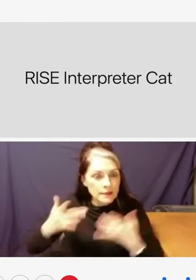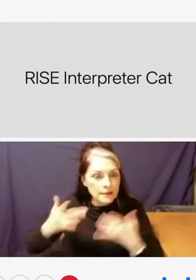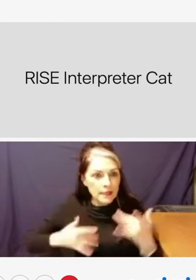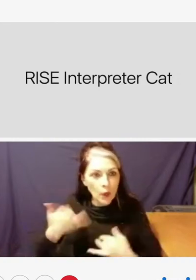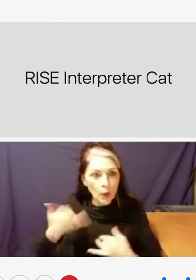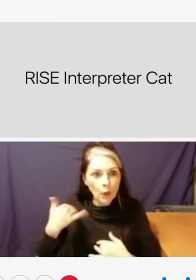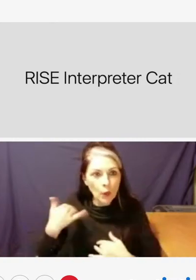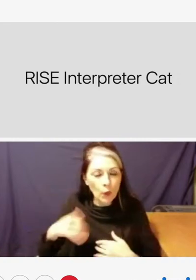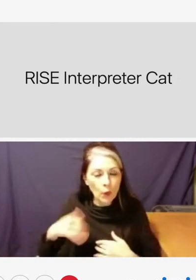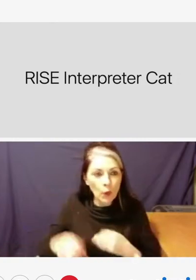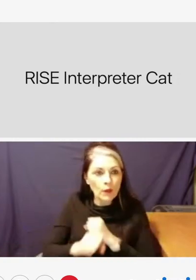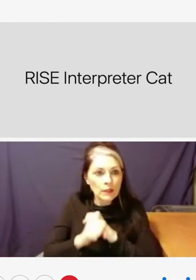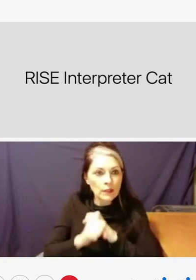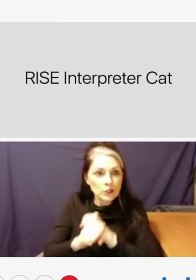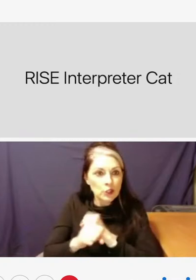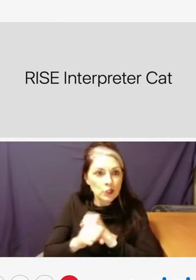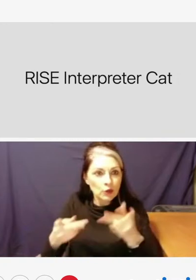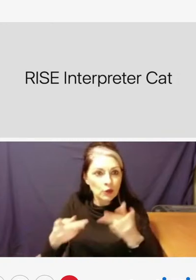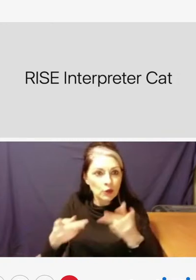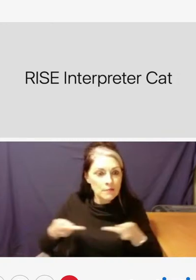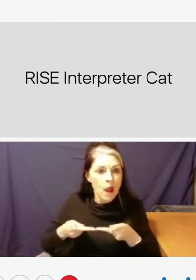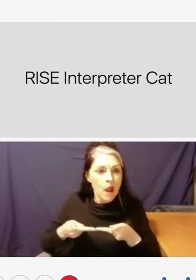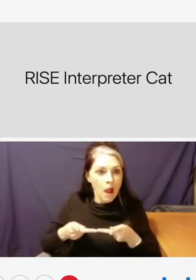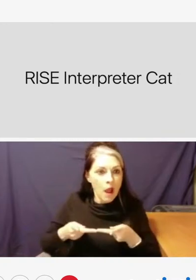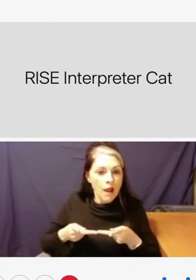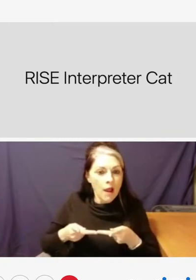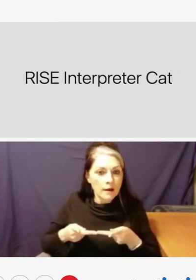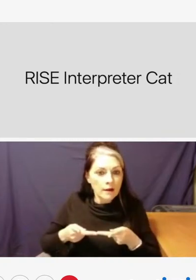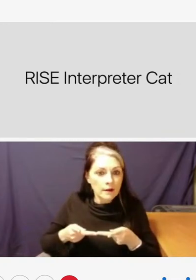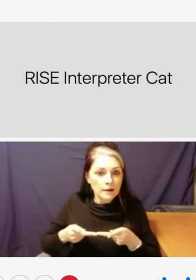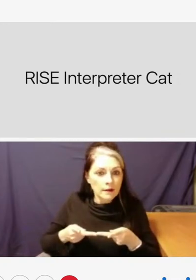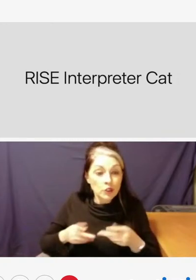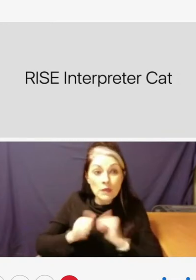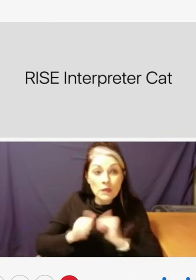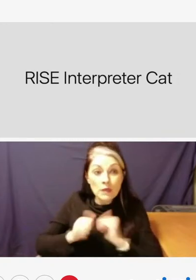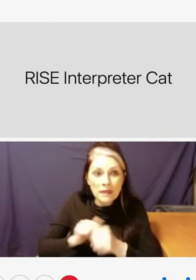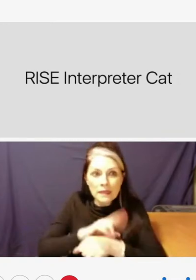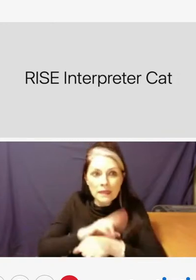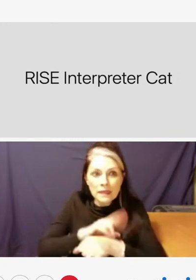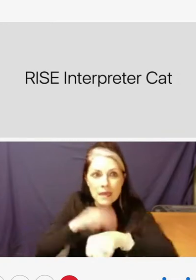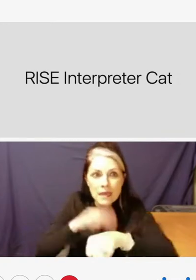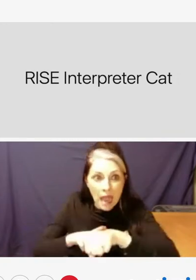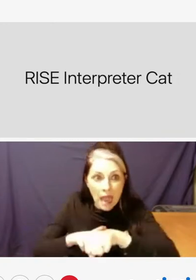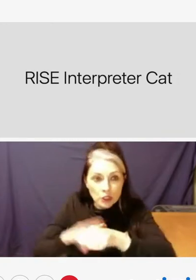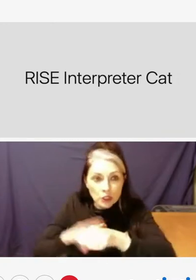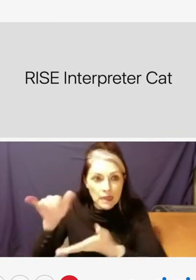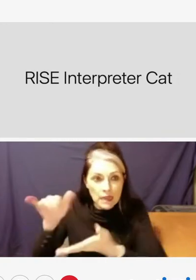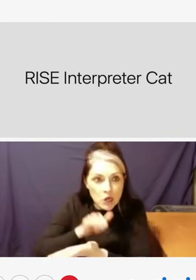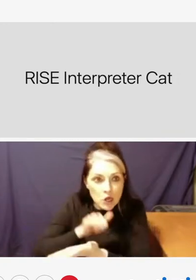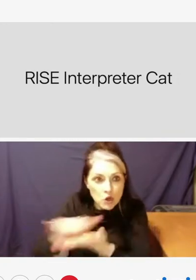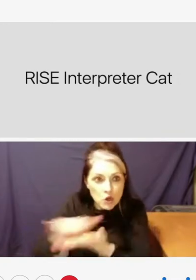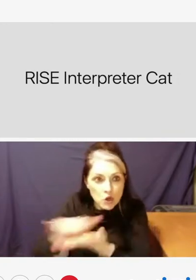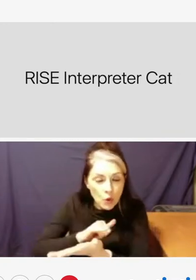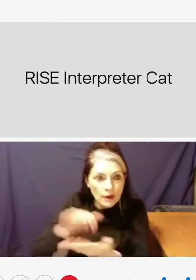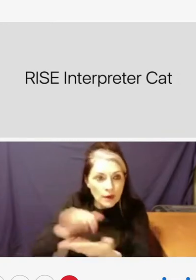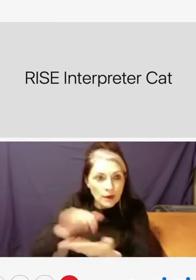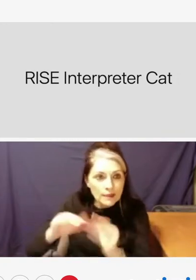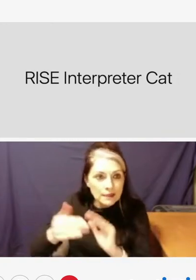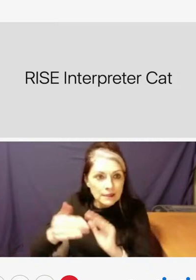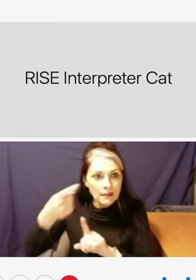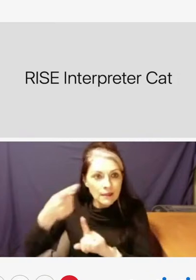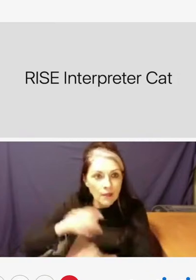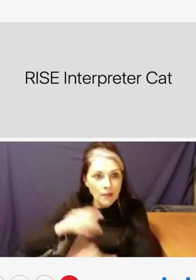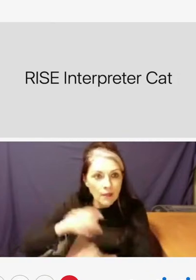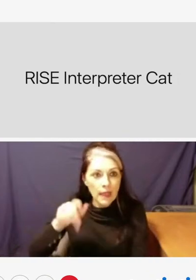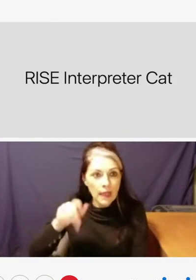uh compete to compete nationally in New York City in April so once again our Bloomington High students